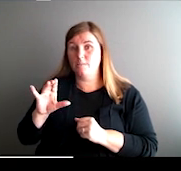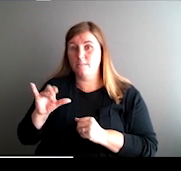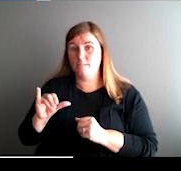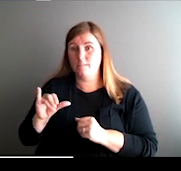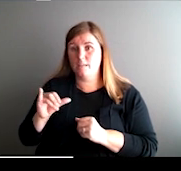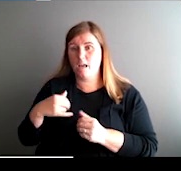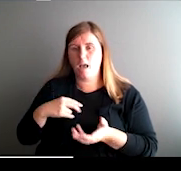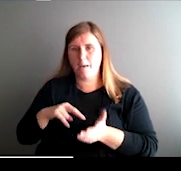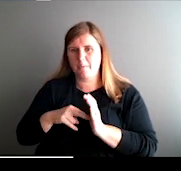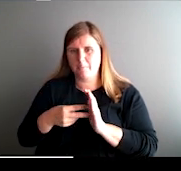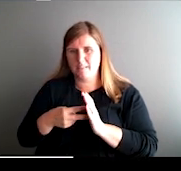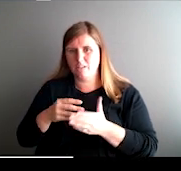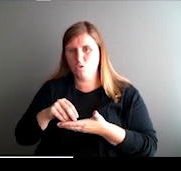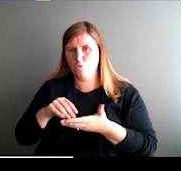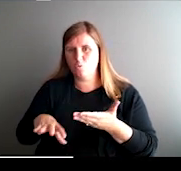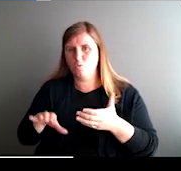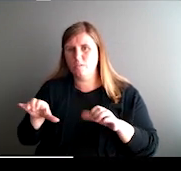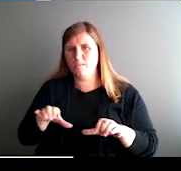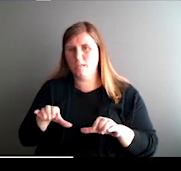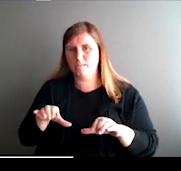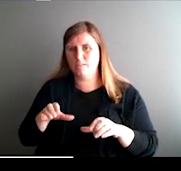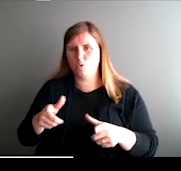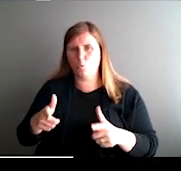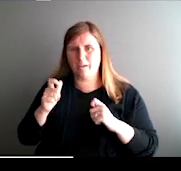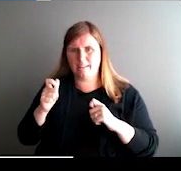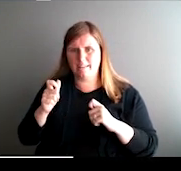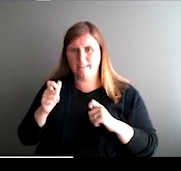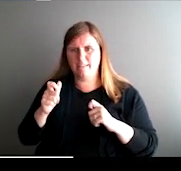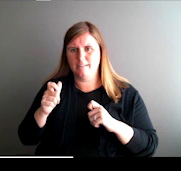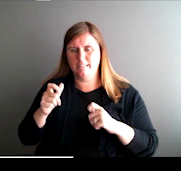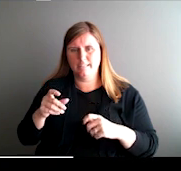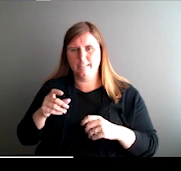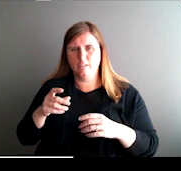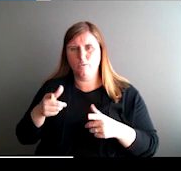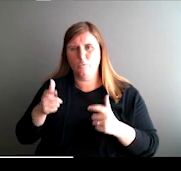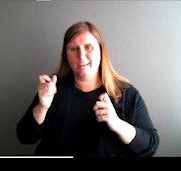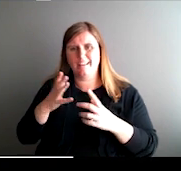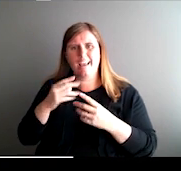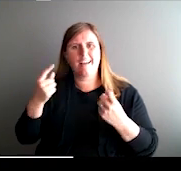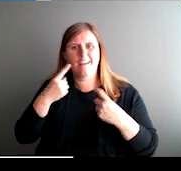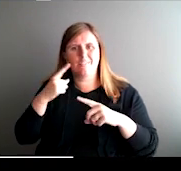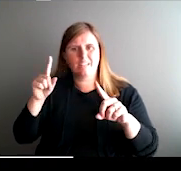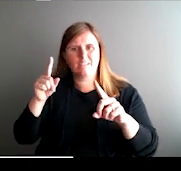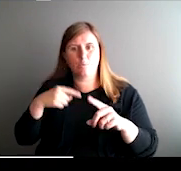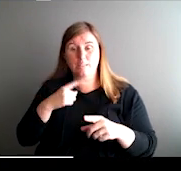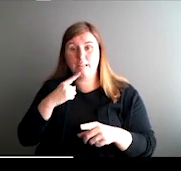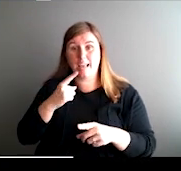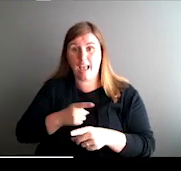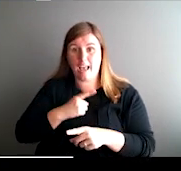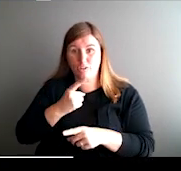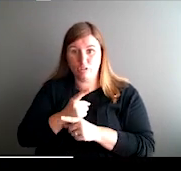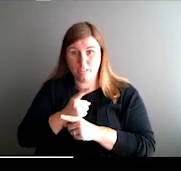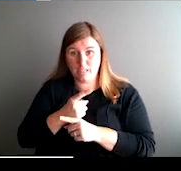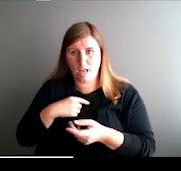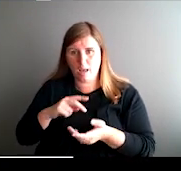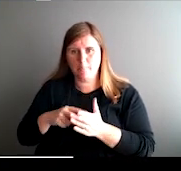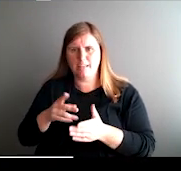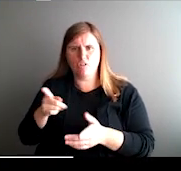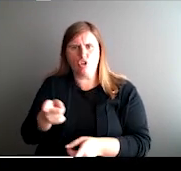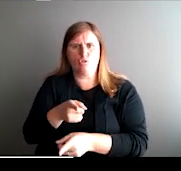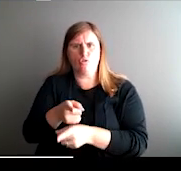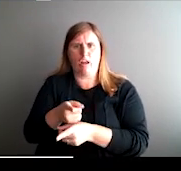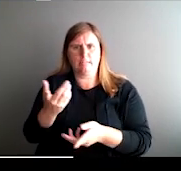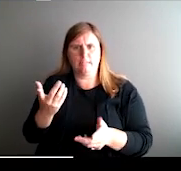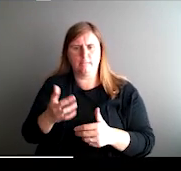mean is that the student does it quickly. They do it quickly and effectively. When I say accuracy, I mean they're correct.